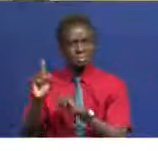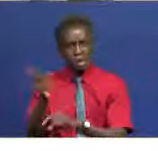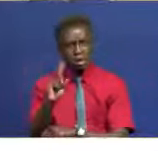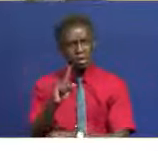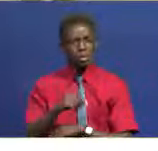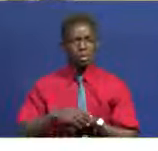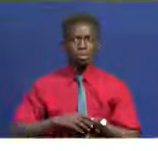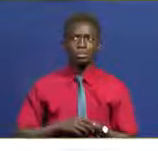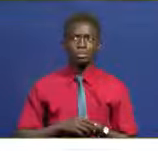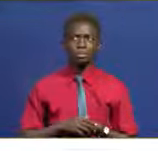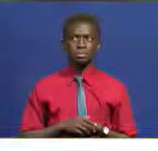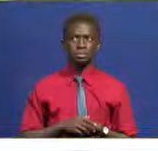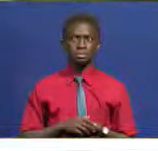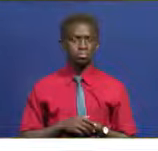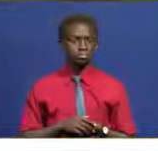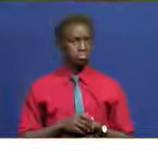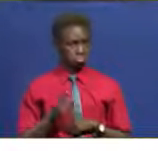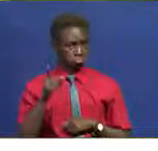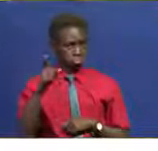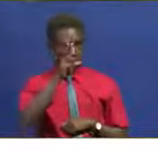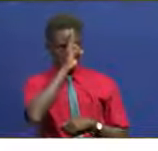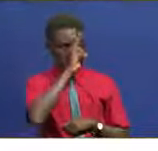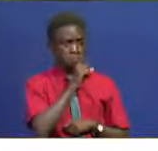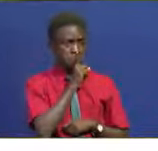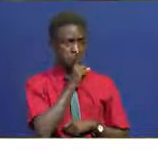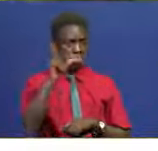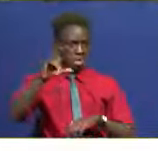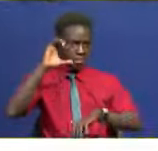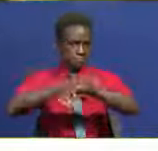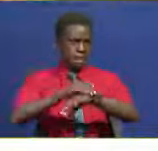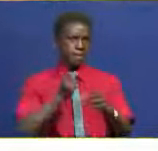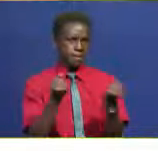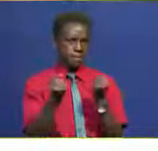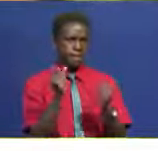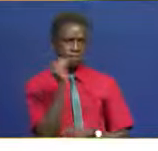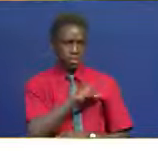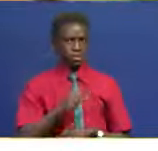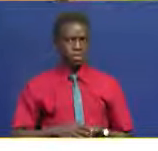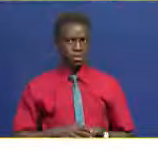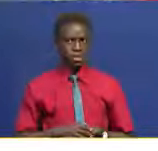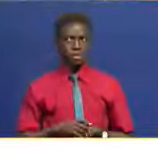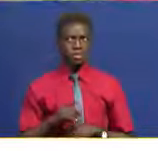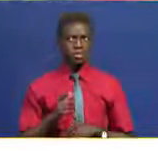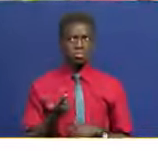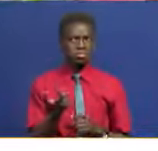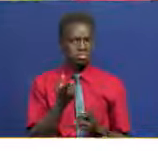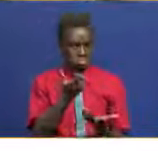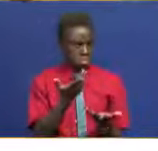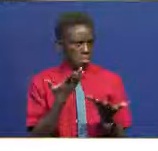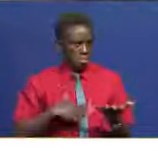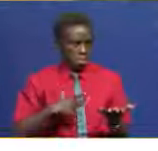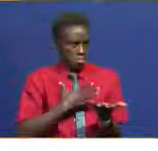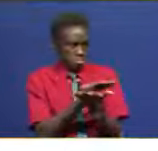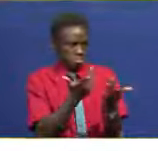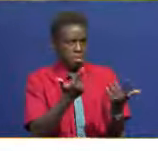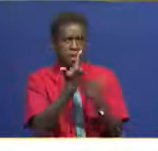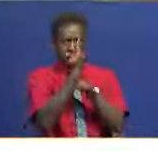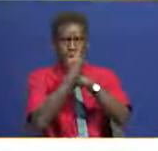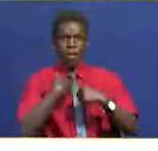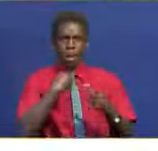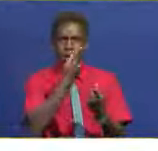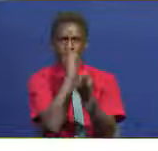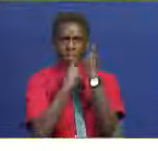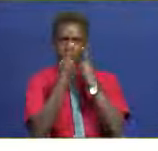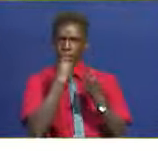They say they have found a car outside my residence that has got items they want to question me about. I'm waiting to